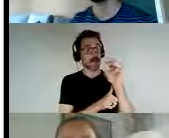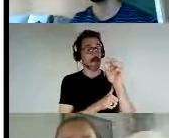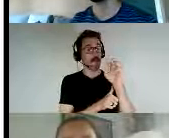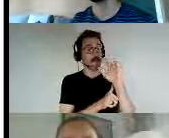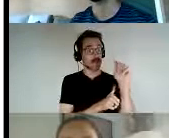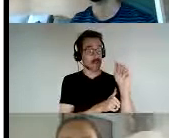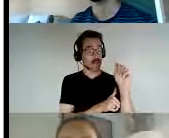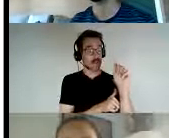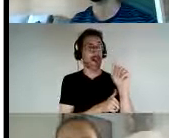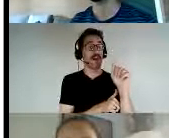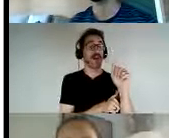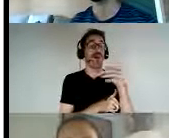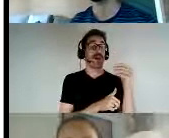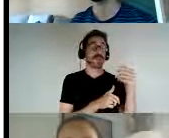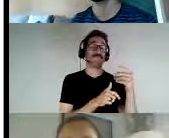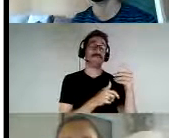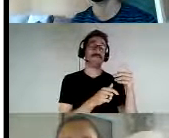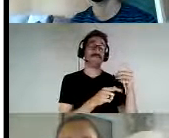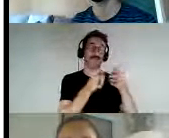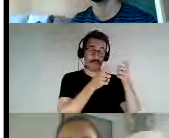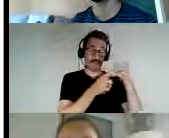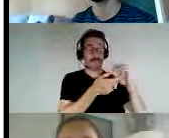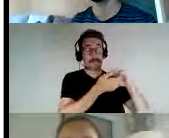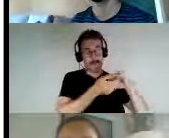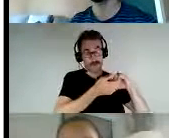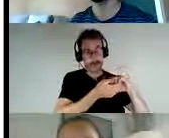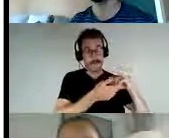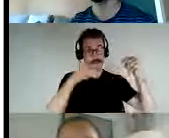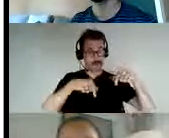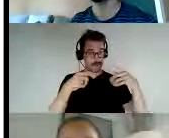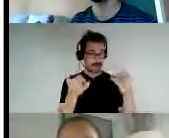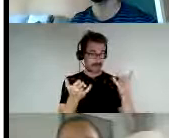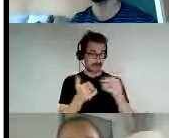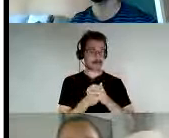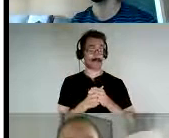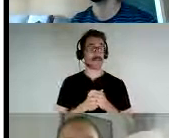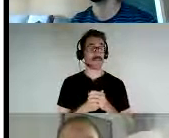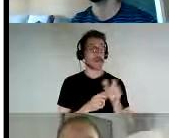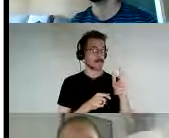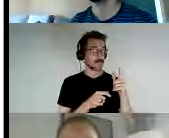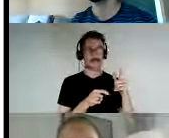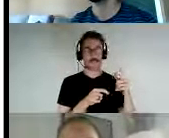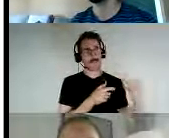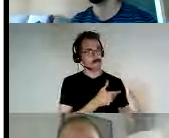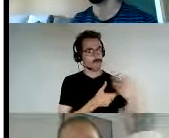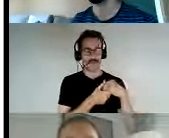and my Director of Partnerships, Rayanne Rideout. They've been directing this webinar series planning every step of the